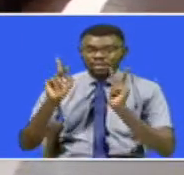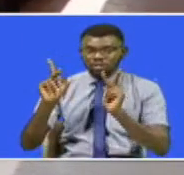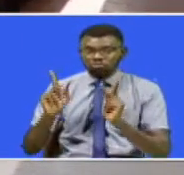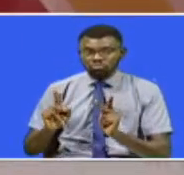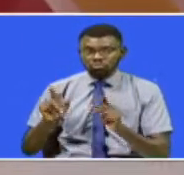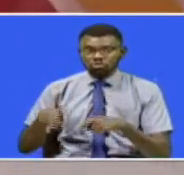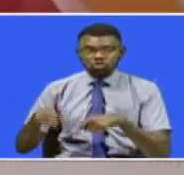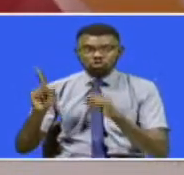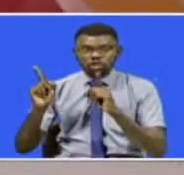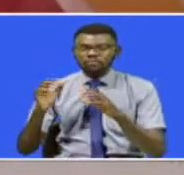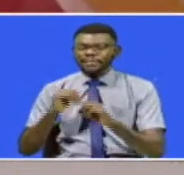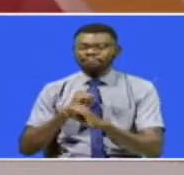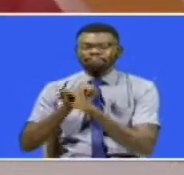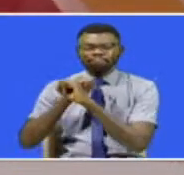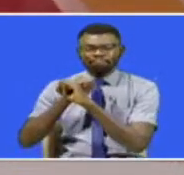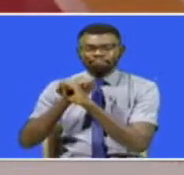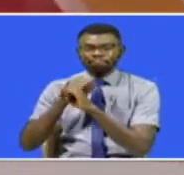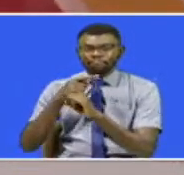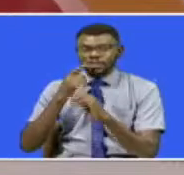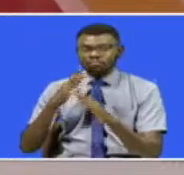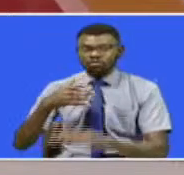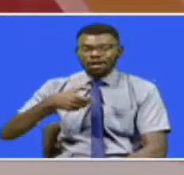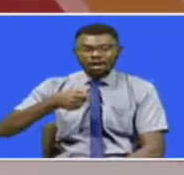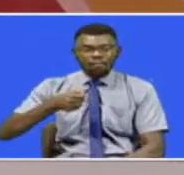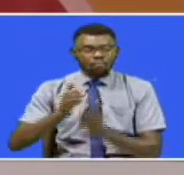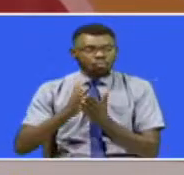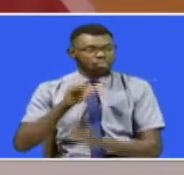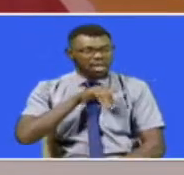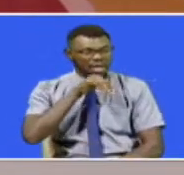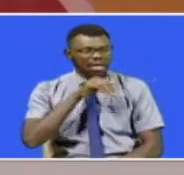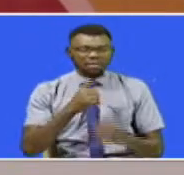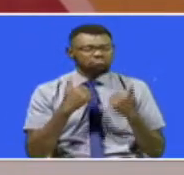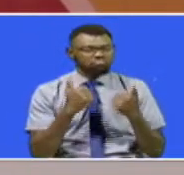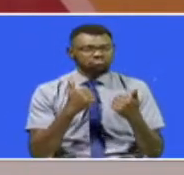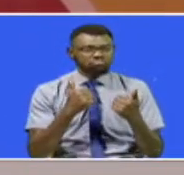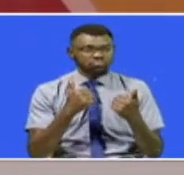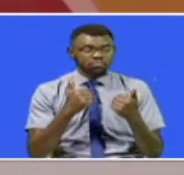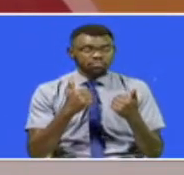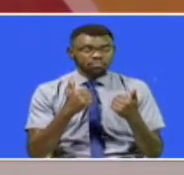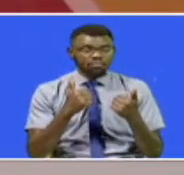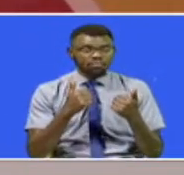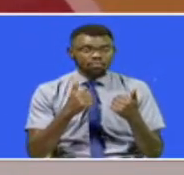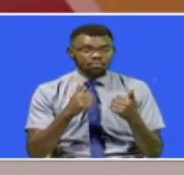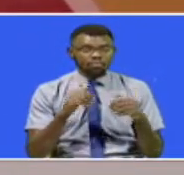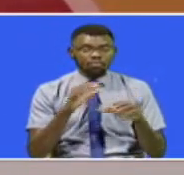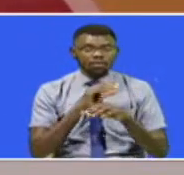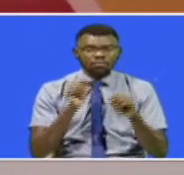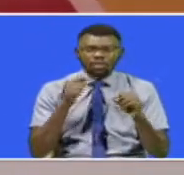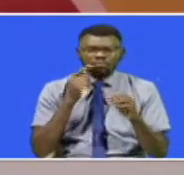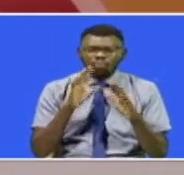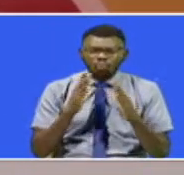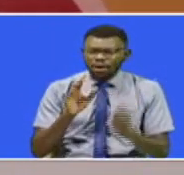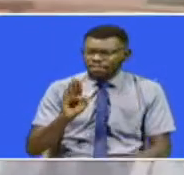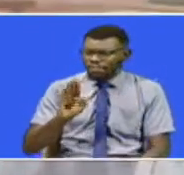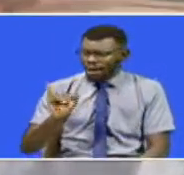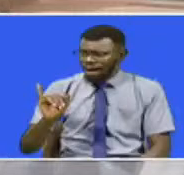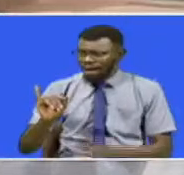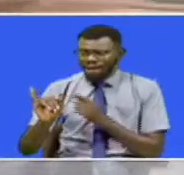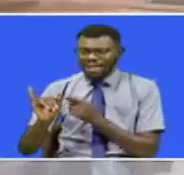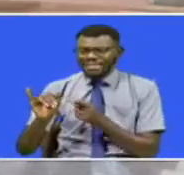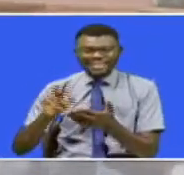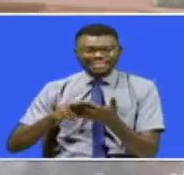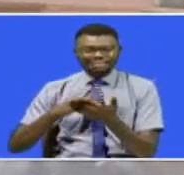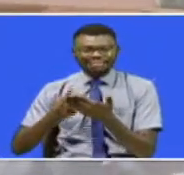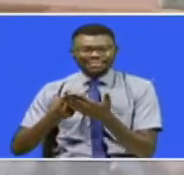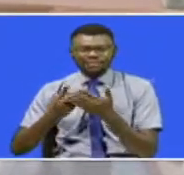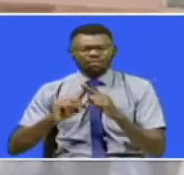handshake with Azimio presidential candidate Raila Odinga. The president revisited the collapsed BBI, saying it would have